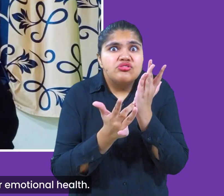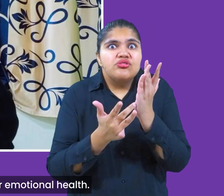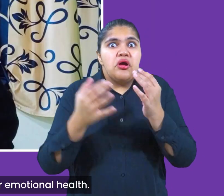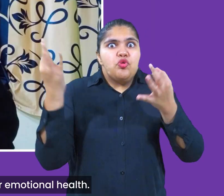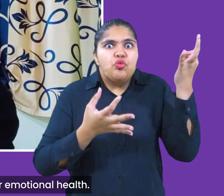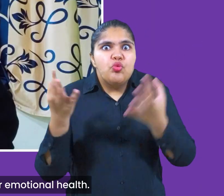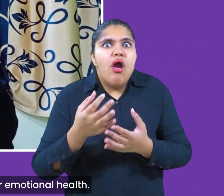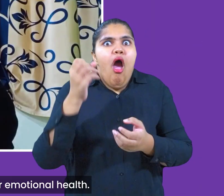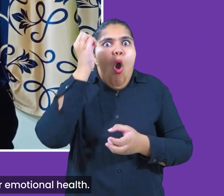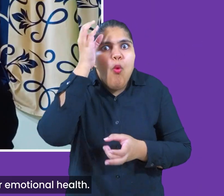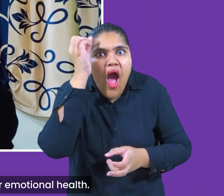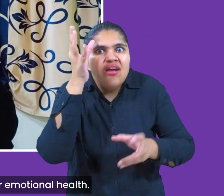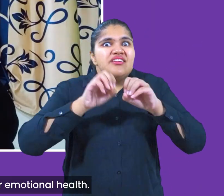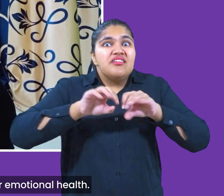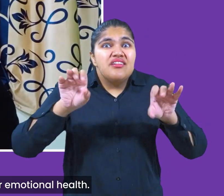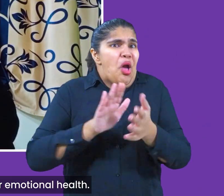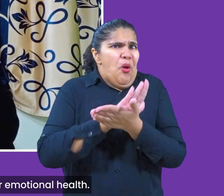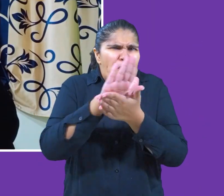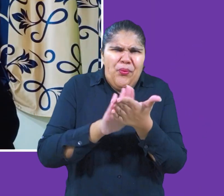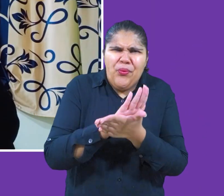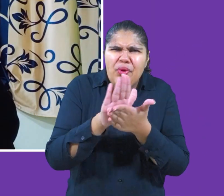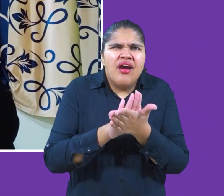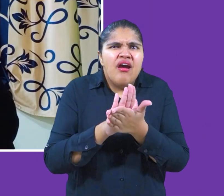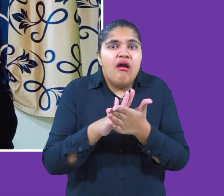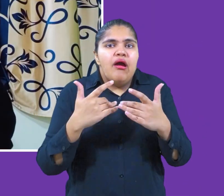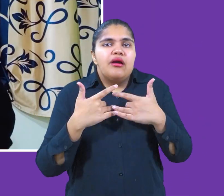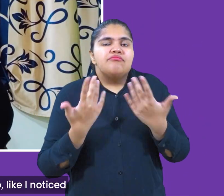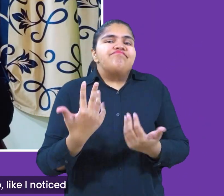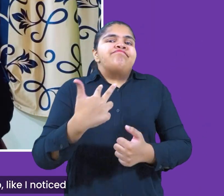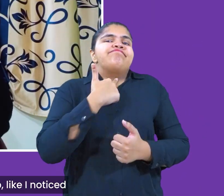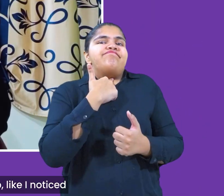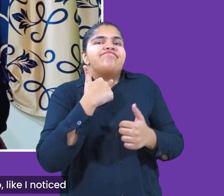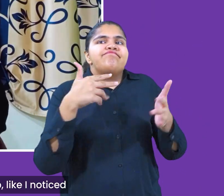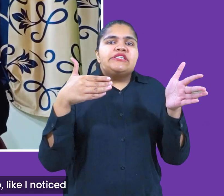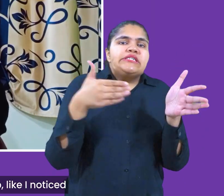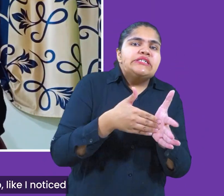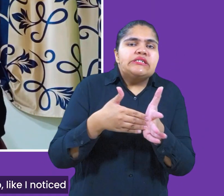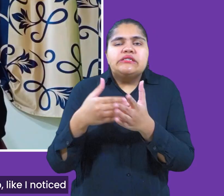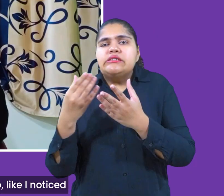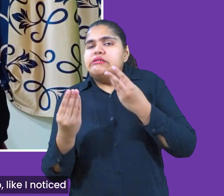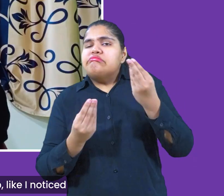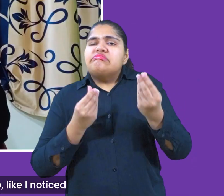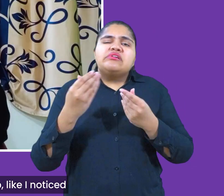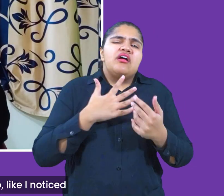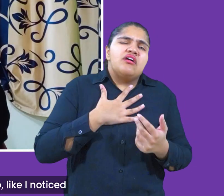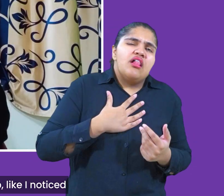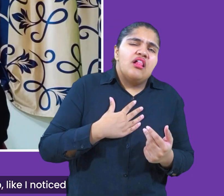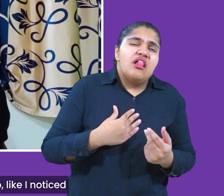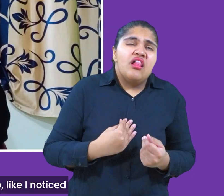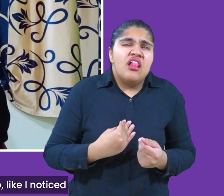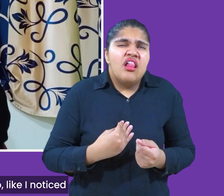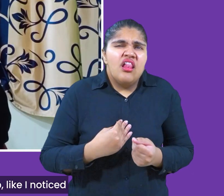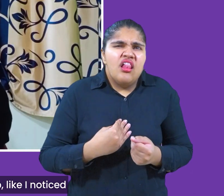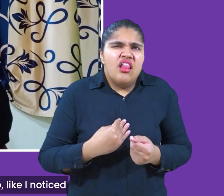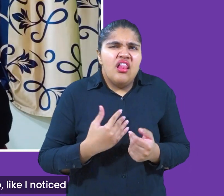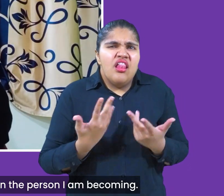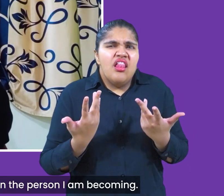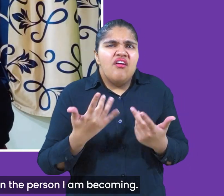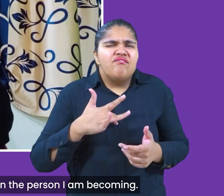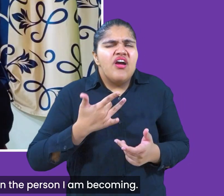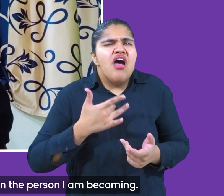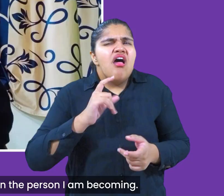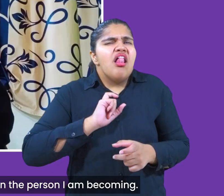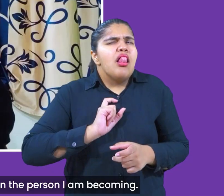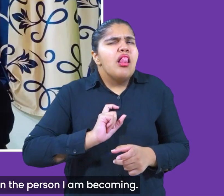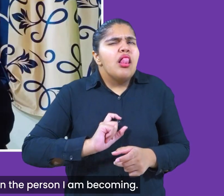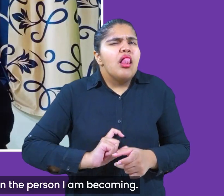awareness about vitiligo or mental or emotional health. But then slowly as I grew up, I noticed, all